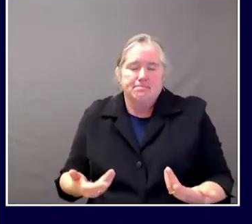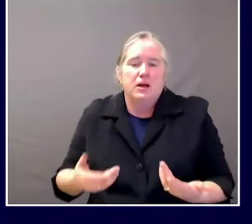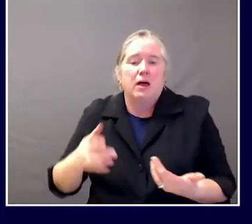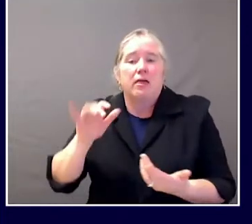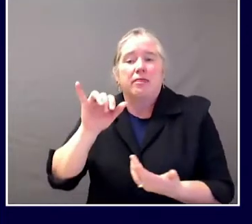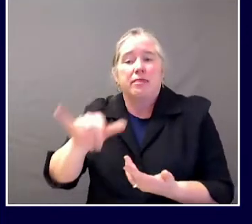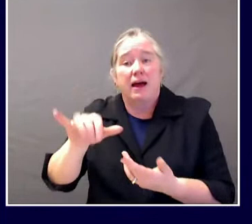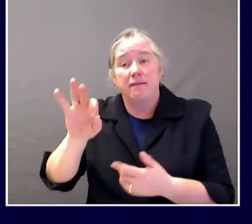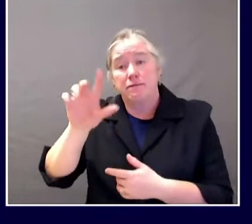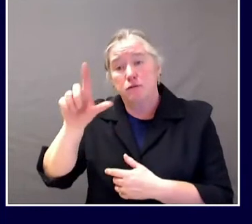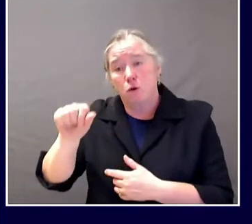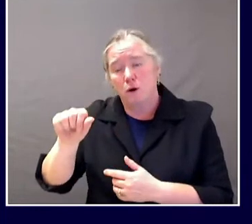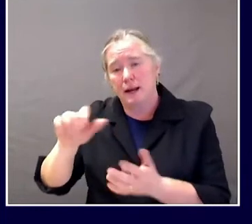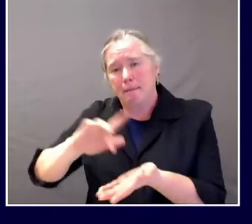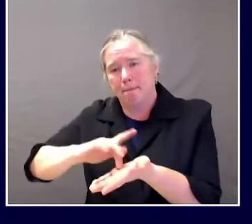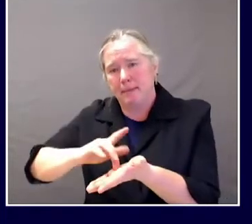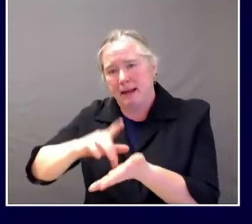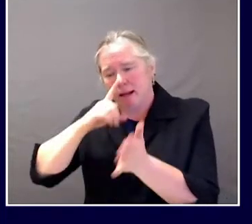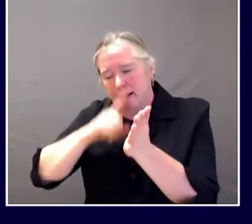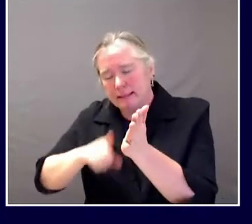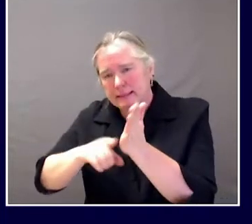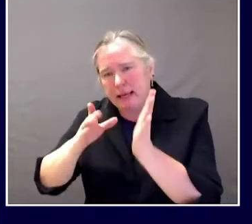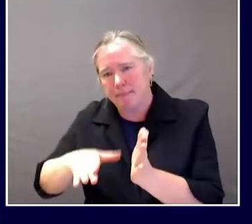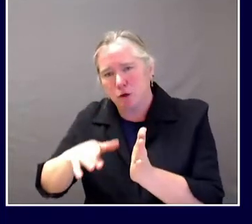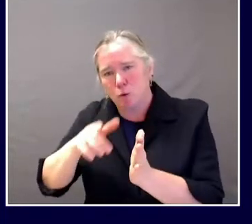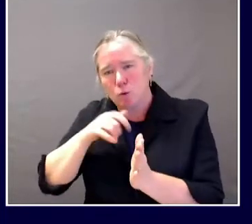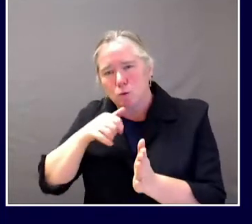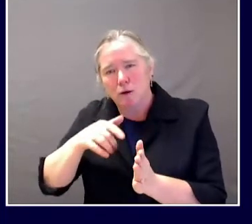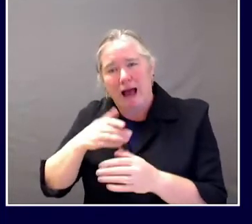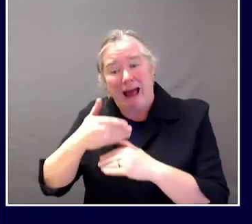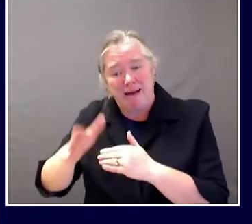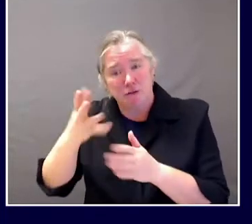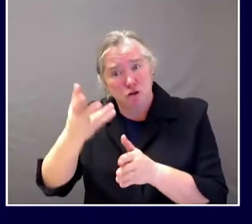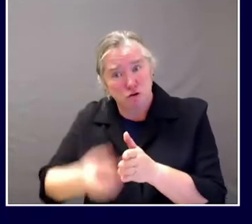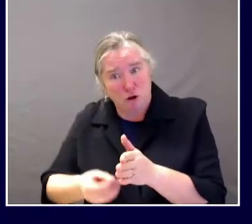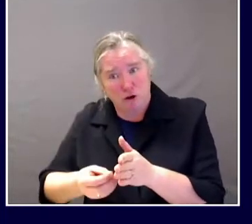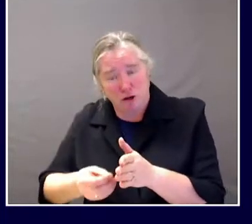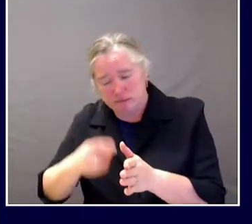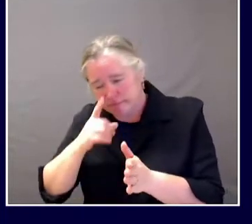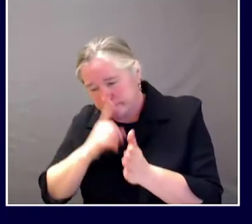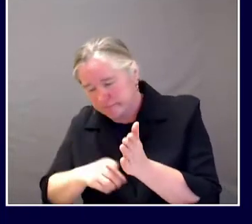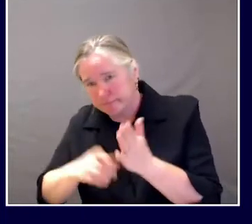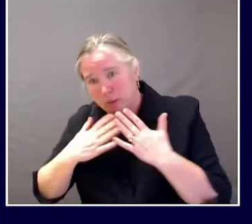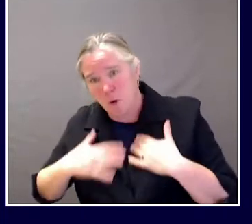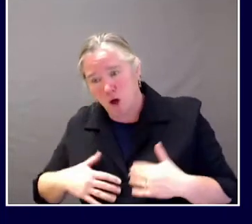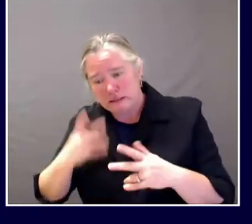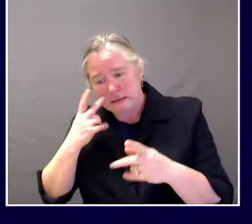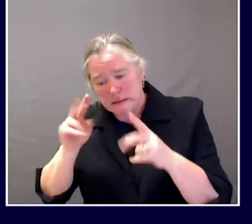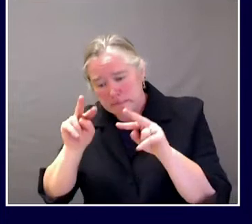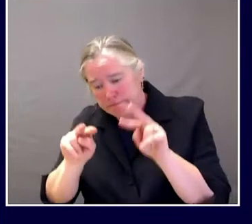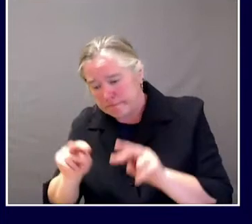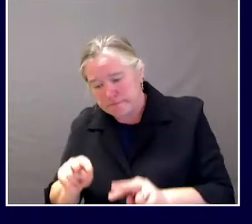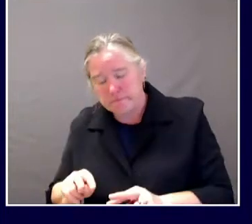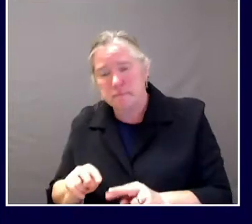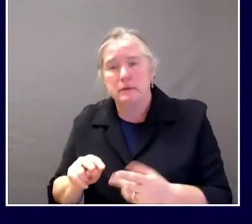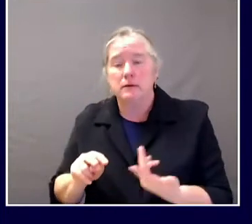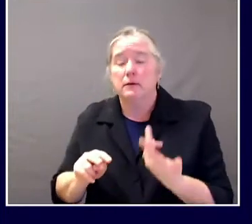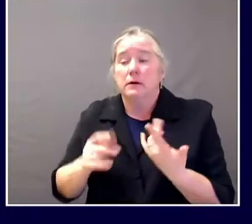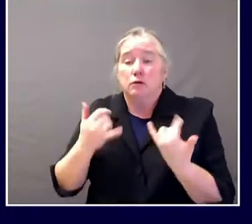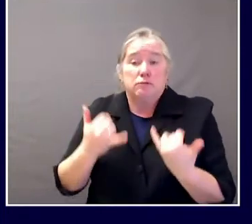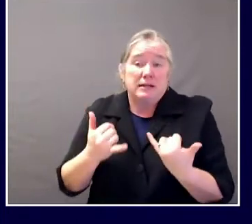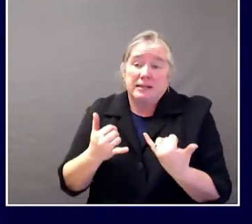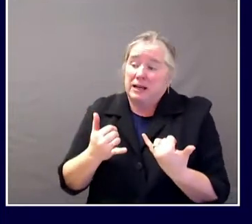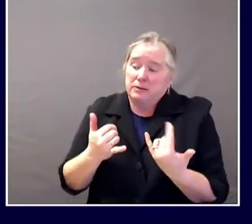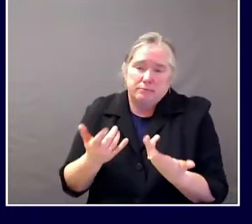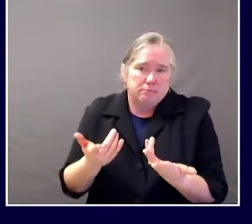make. I'm aware of the facts of this situation. At this stage, it really is too early to tell. What